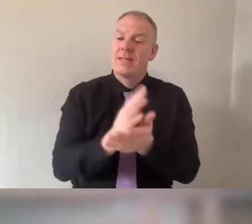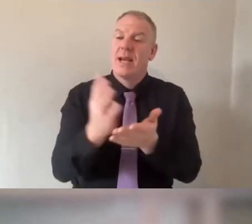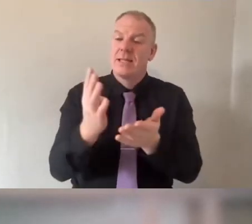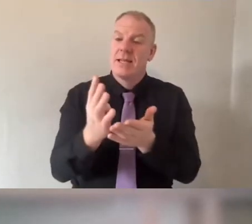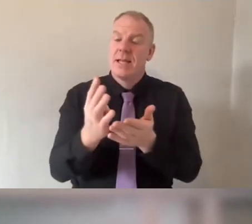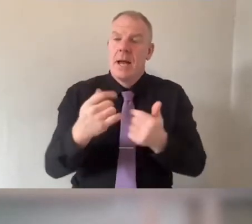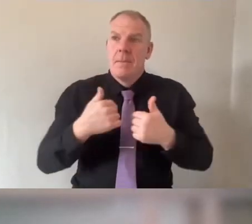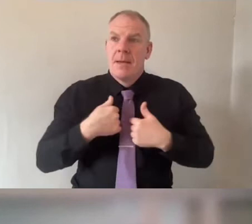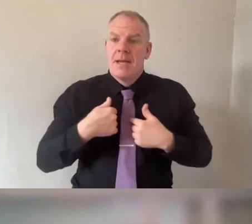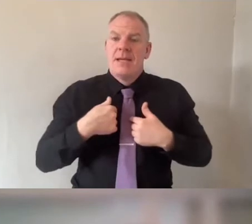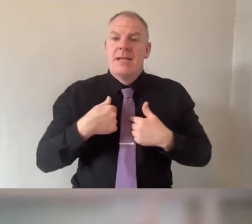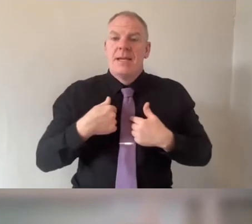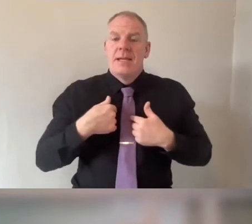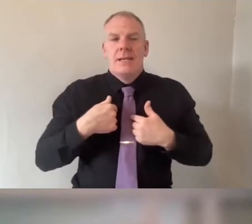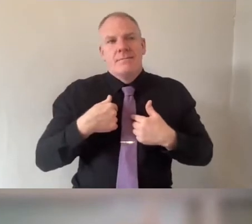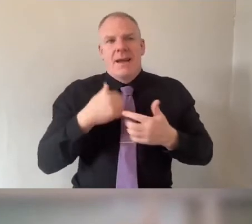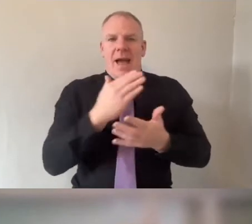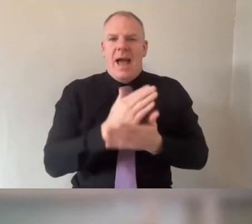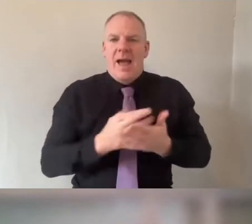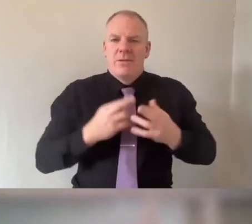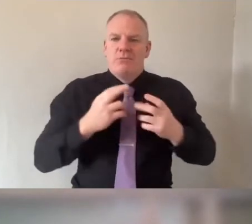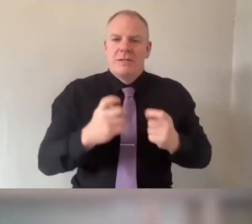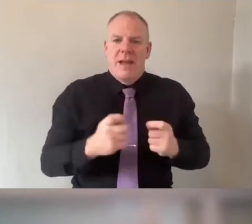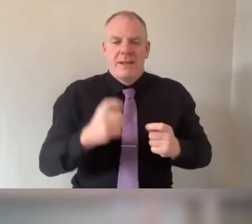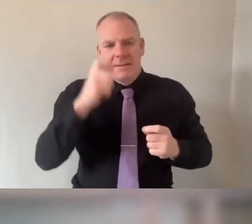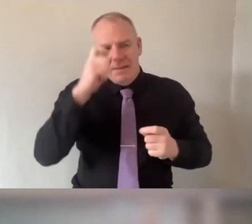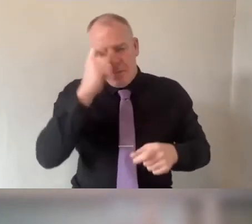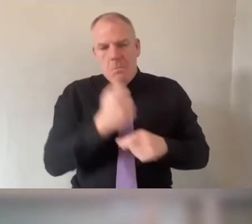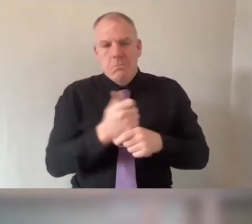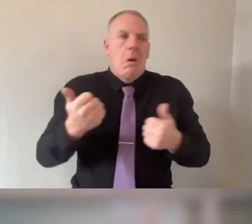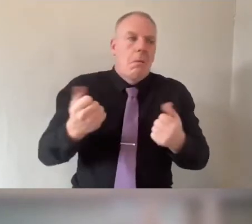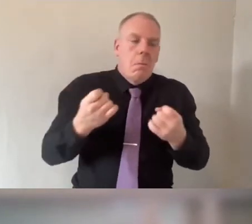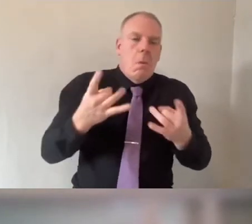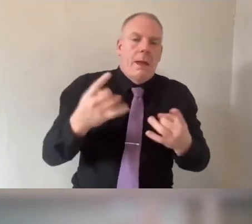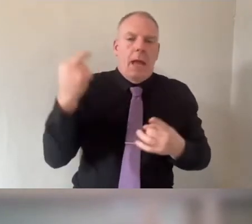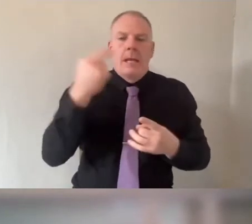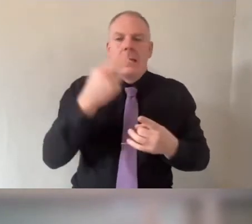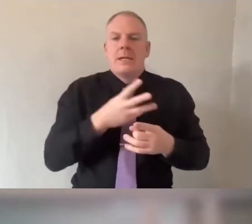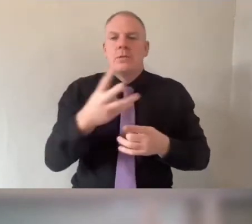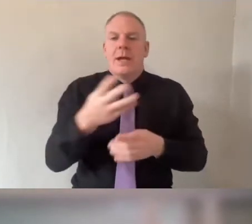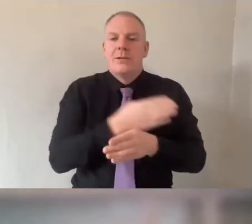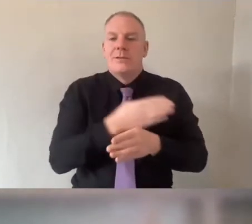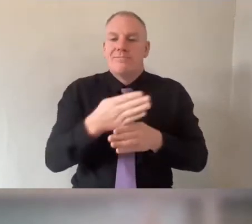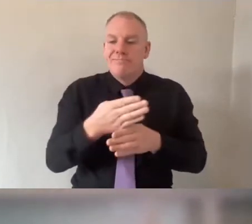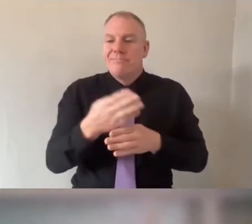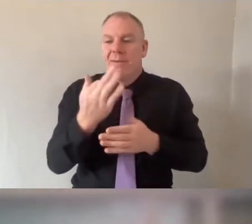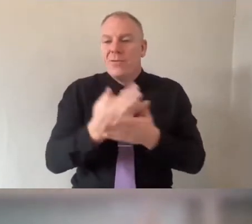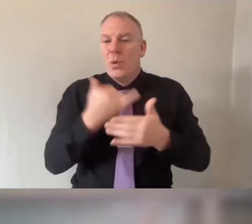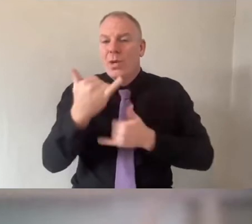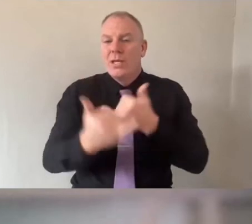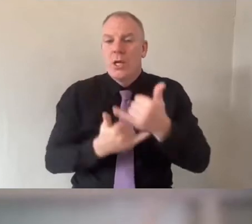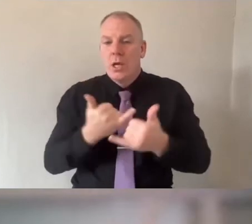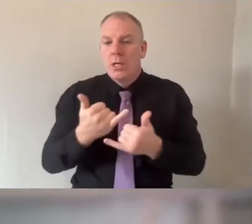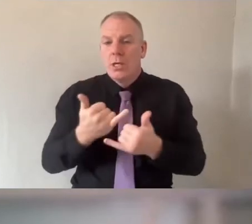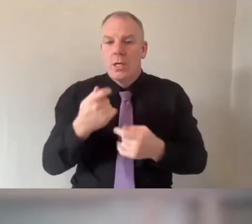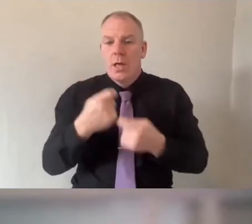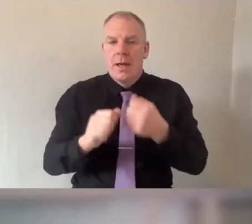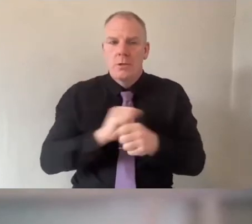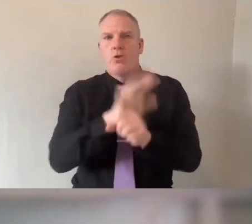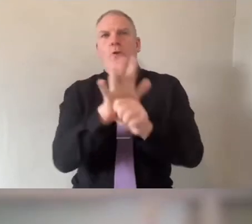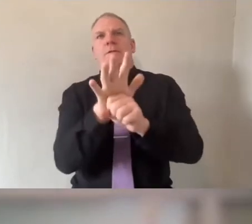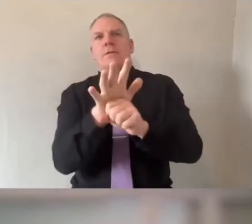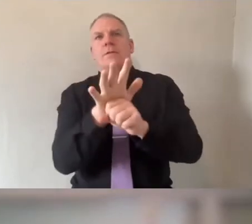who was semi-retiring, I was thinking that that might be a relatively nice way to spend the next few years. And then COVID came